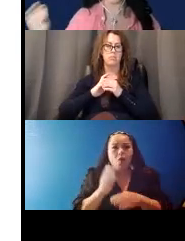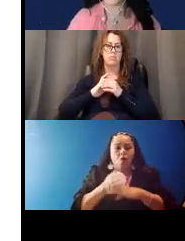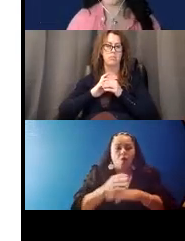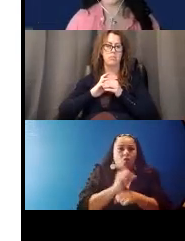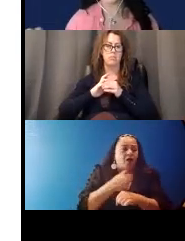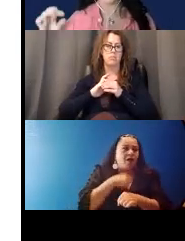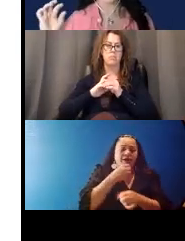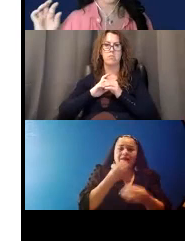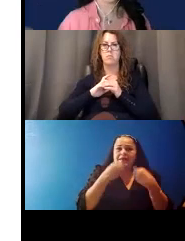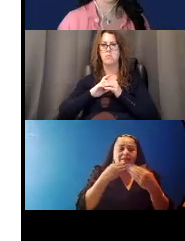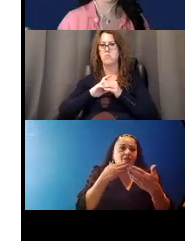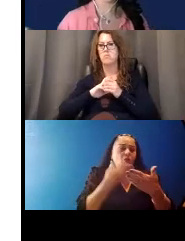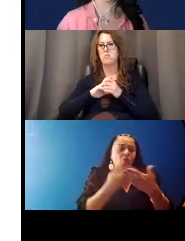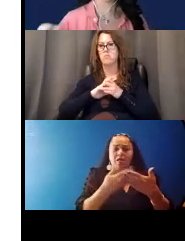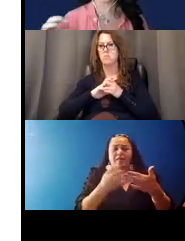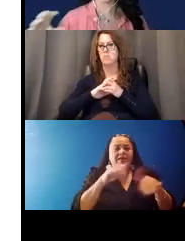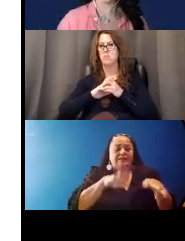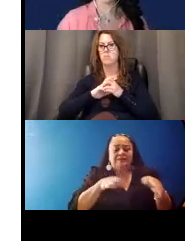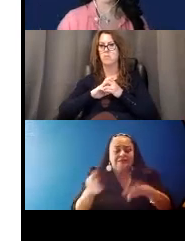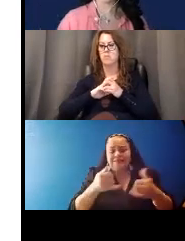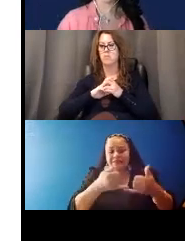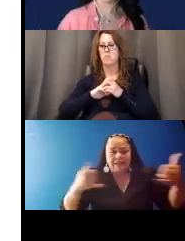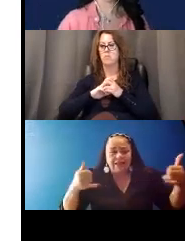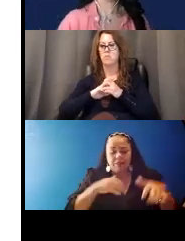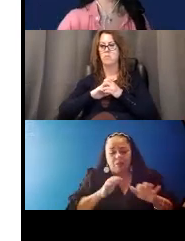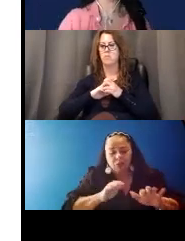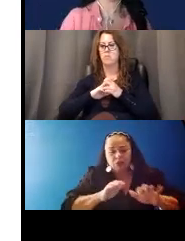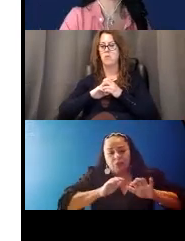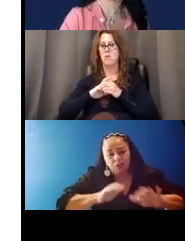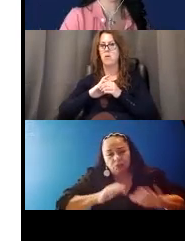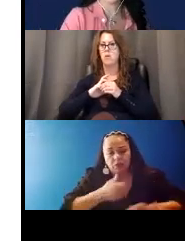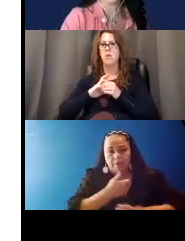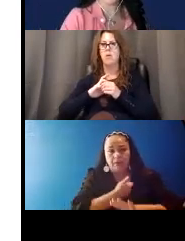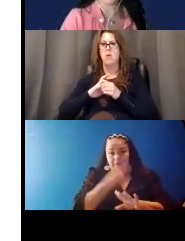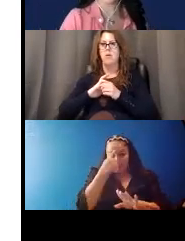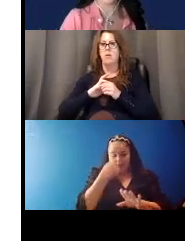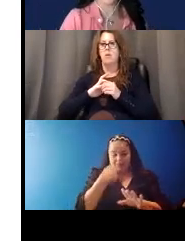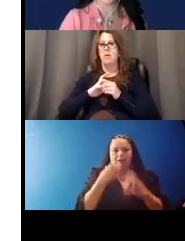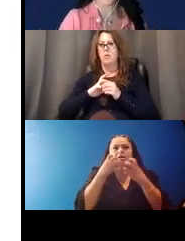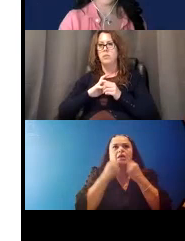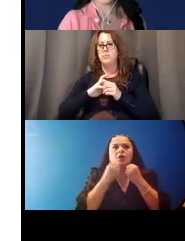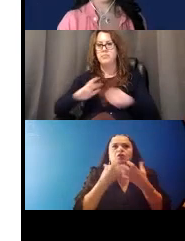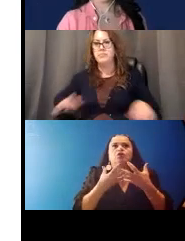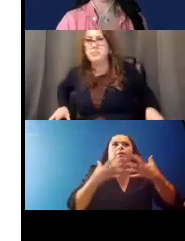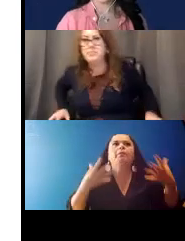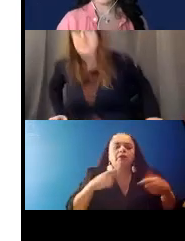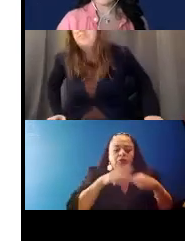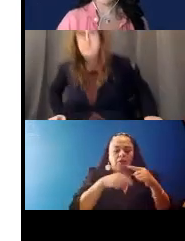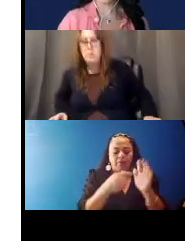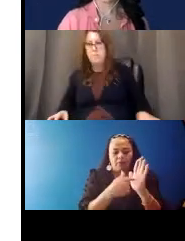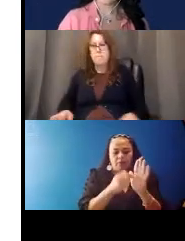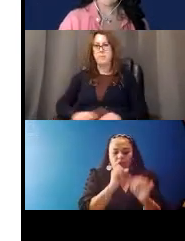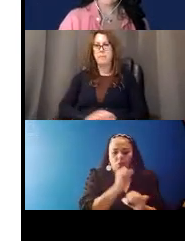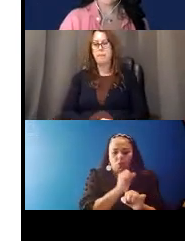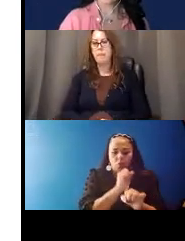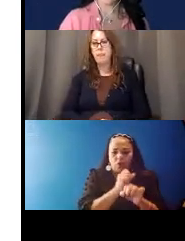well. I'm trying to meet these deadlines. I'm not sleeping, but I'm pushing myself because I care so much about this work, right? And yet, if